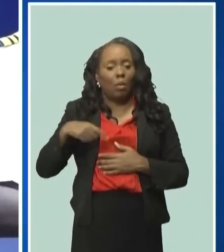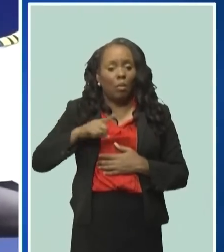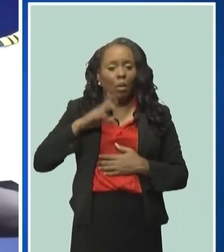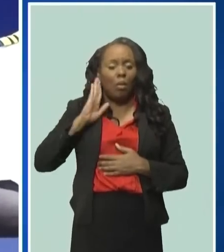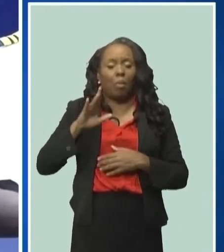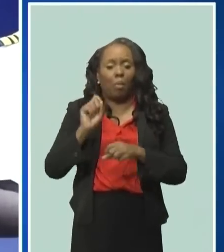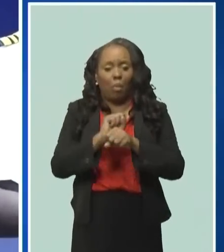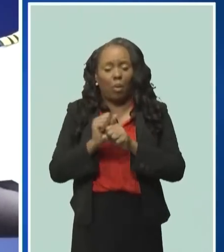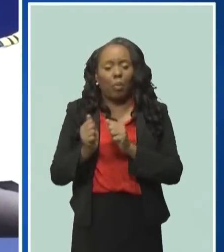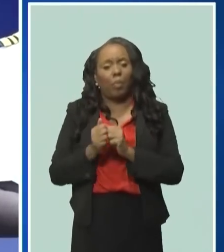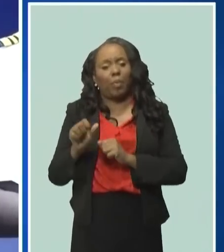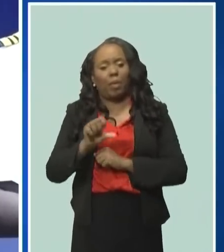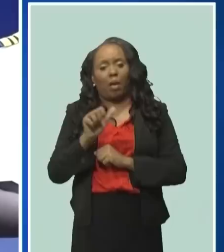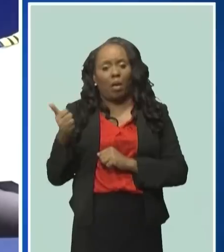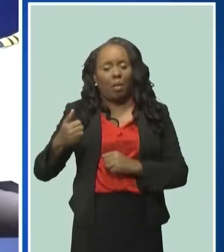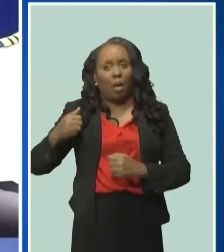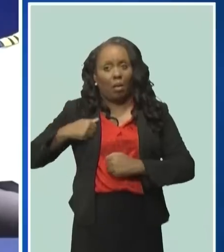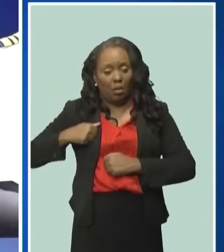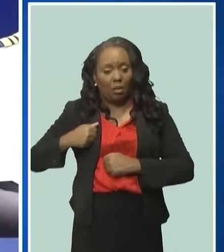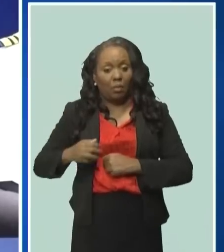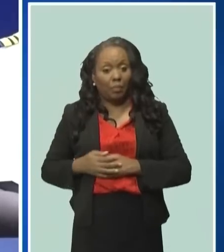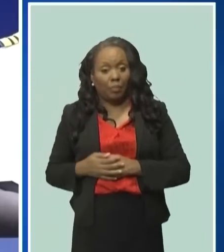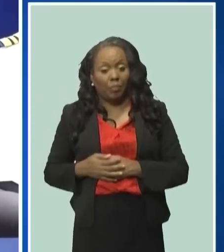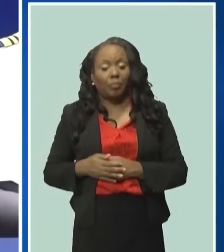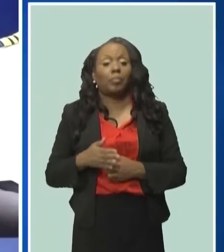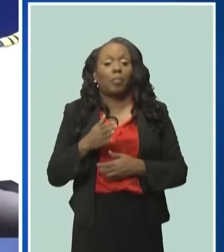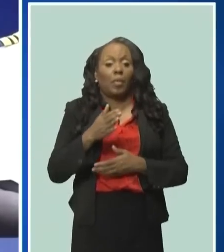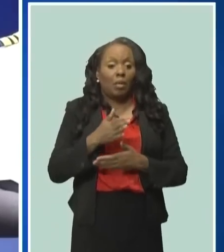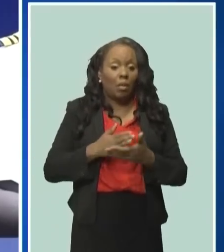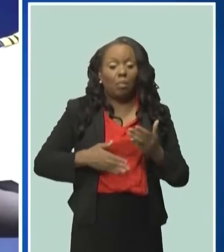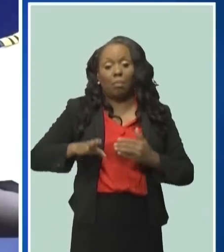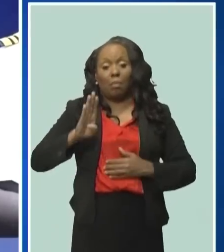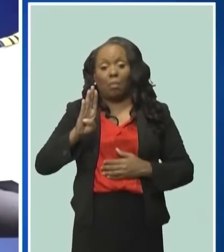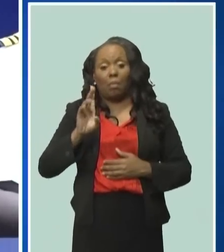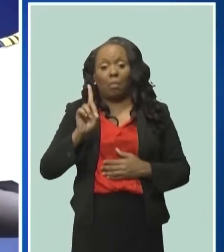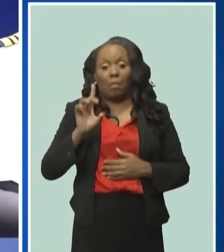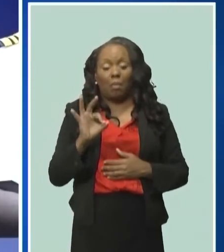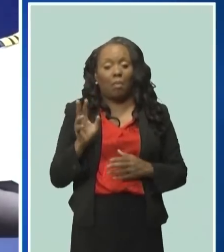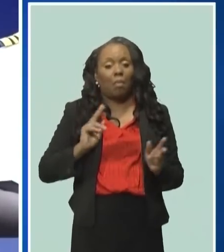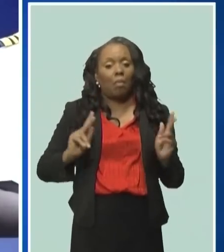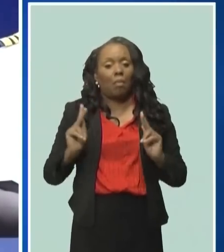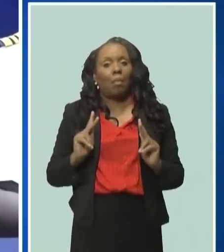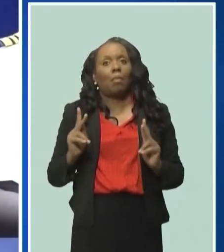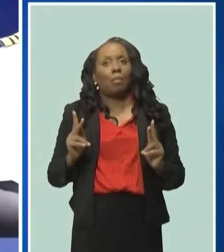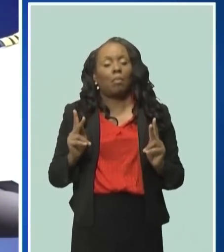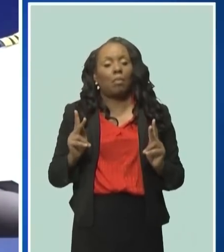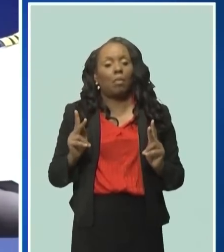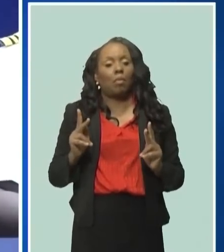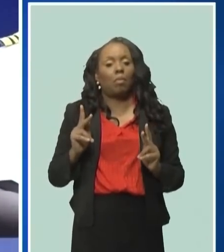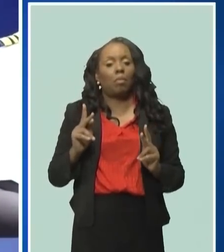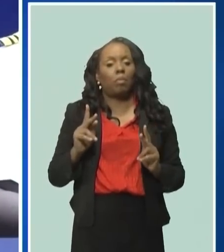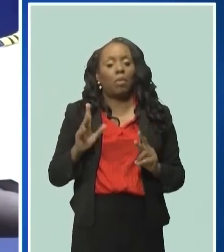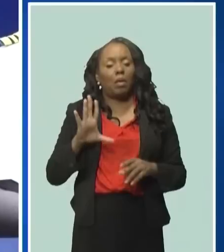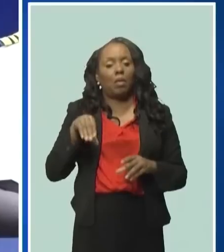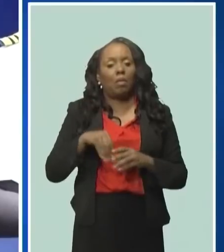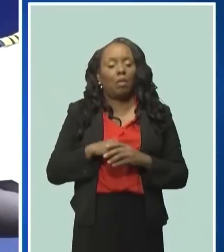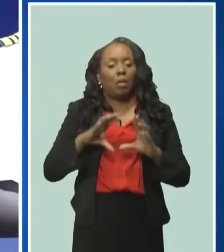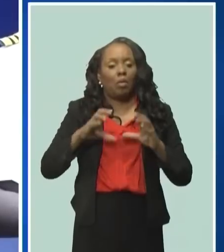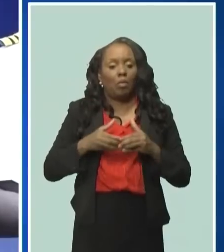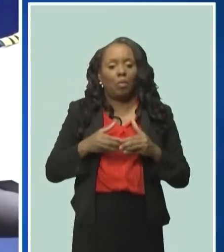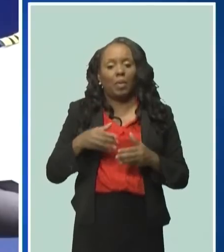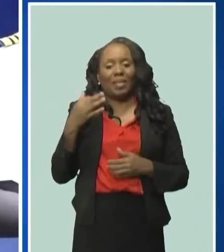have persons who are in the Barbados Defense Force still who were part of that multinational intervention in Haiti